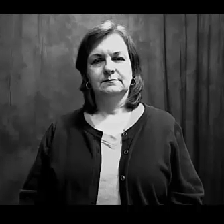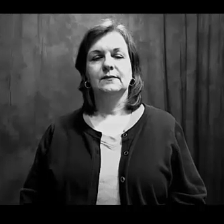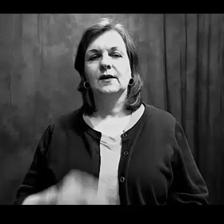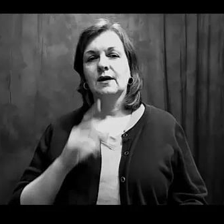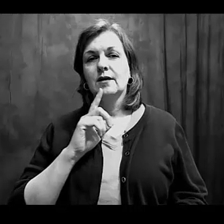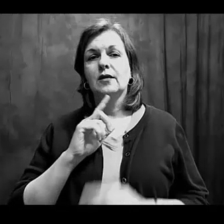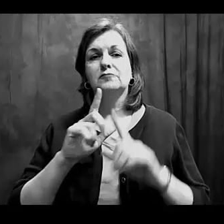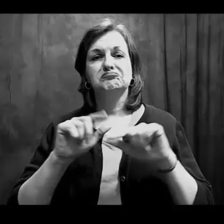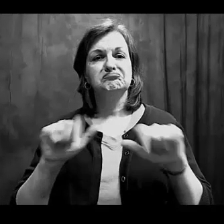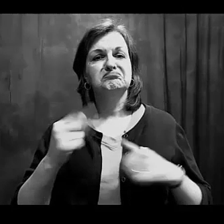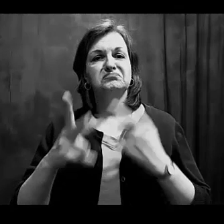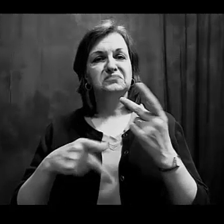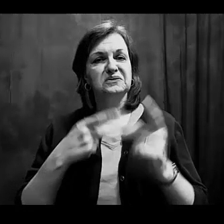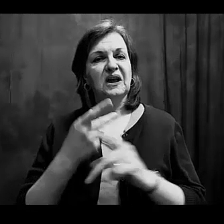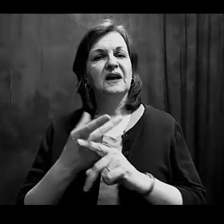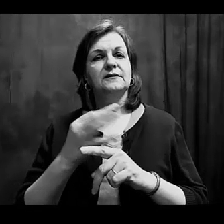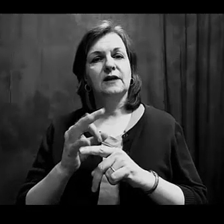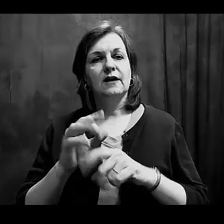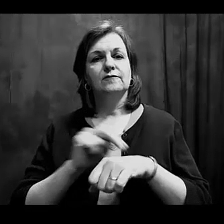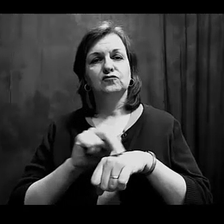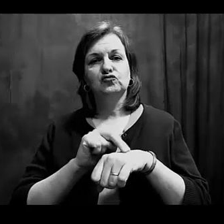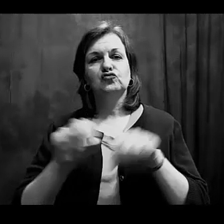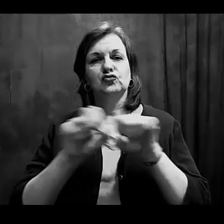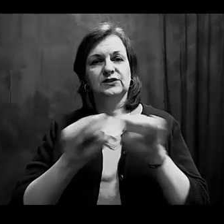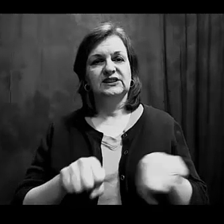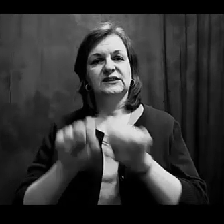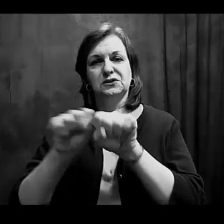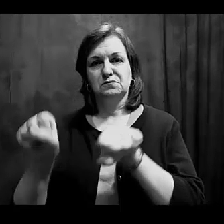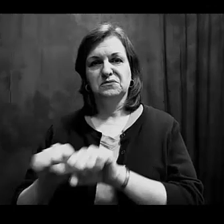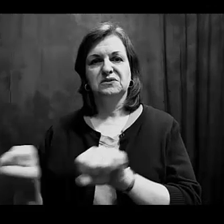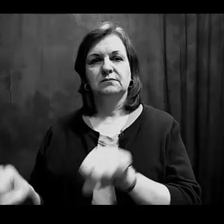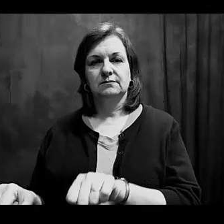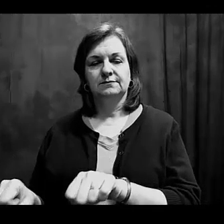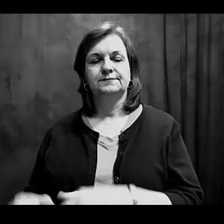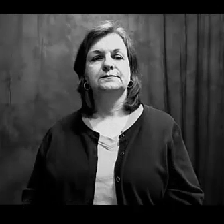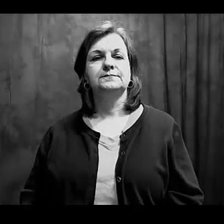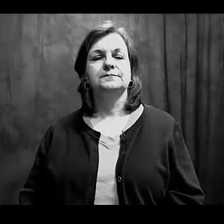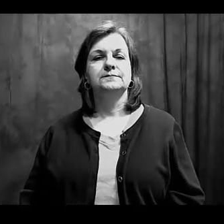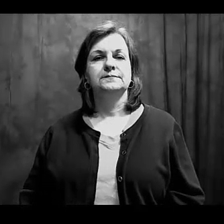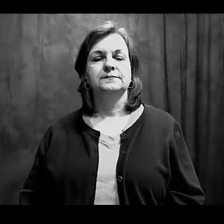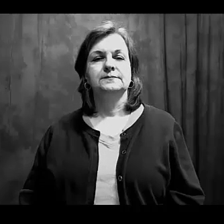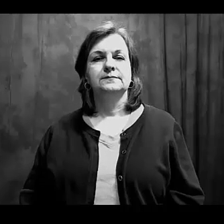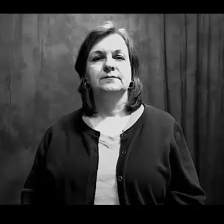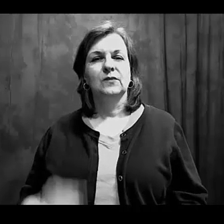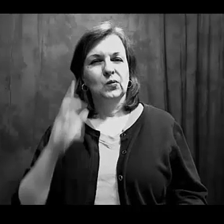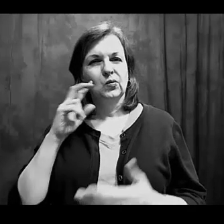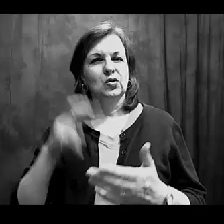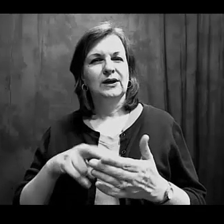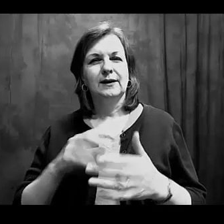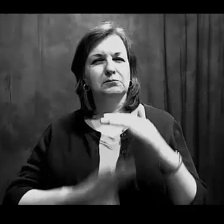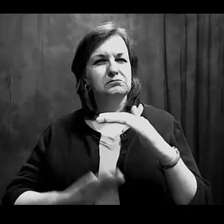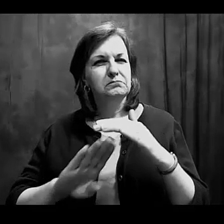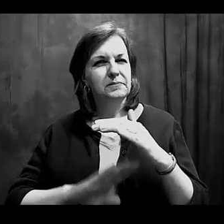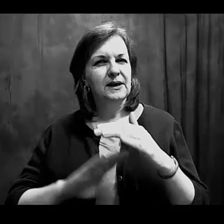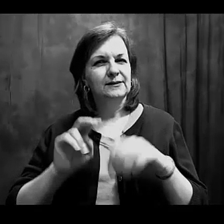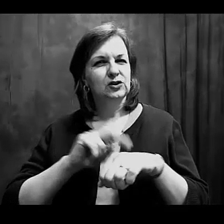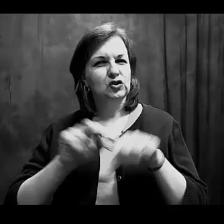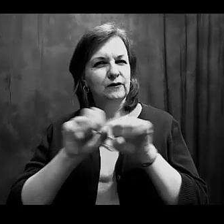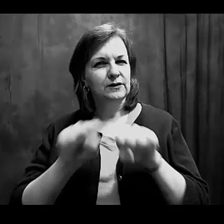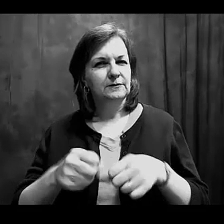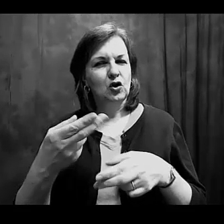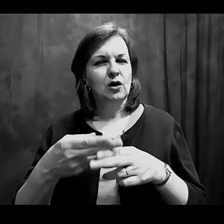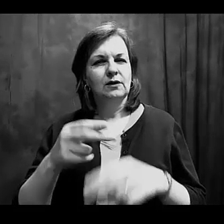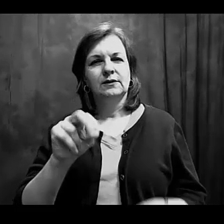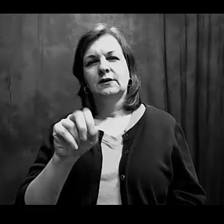there are different types of nervous systems. So when we look at basic, what we call nerve net nervous systems here